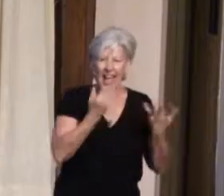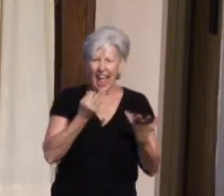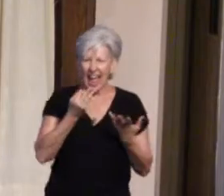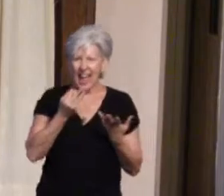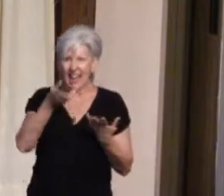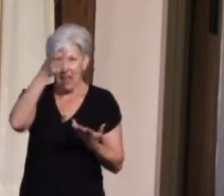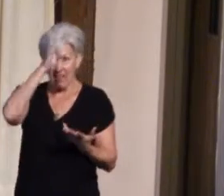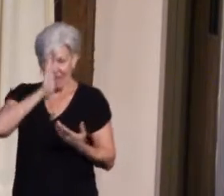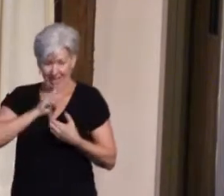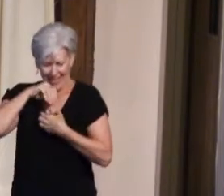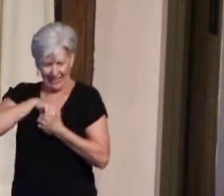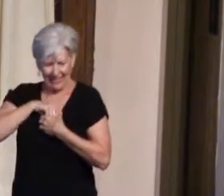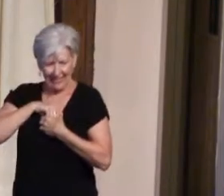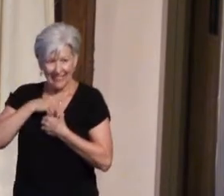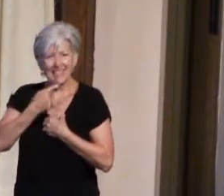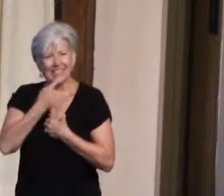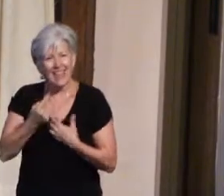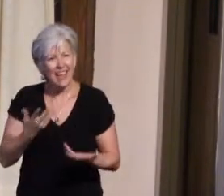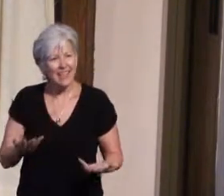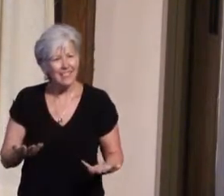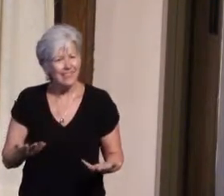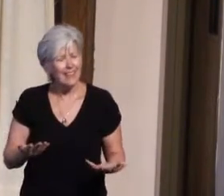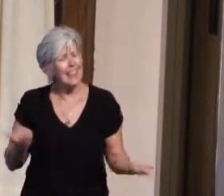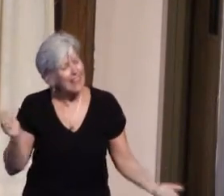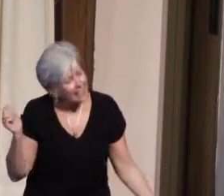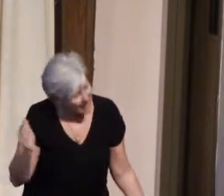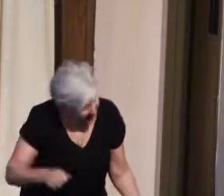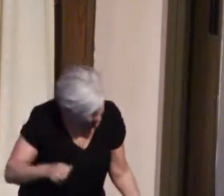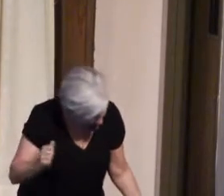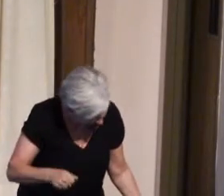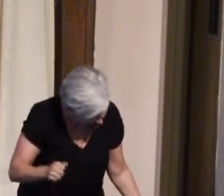can have what you want. And our prayers are answered.